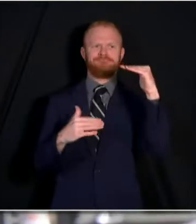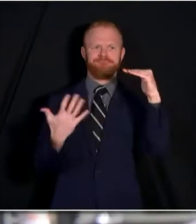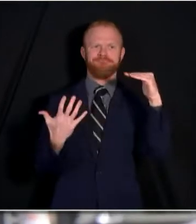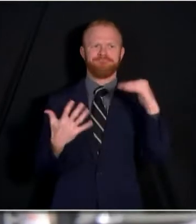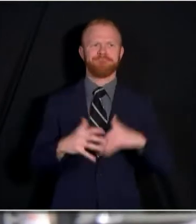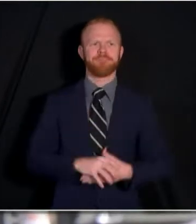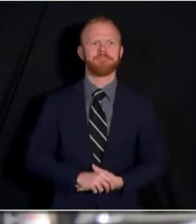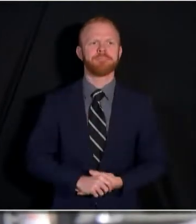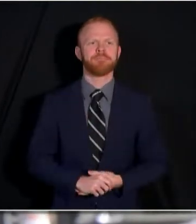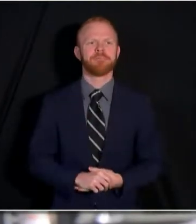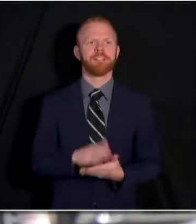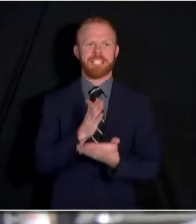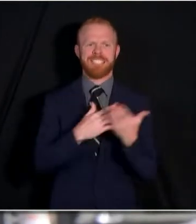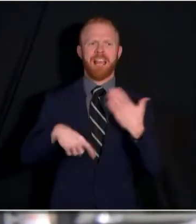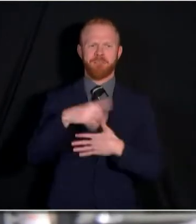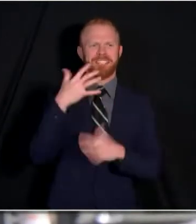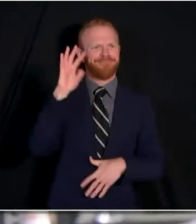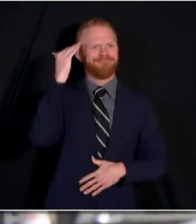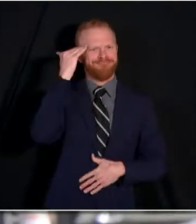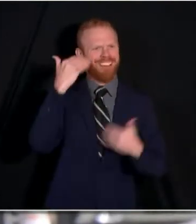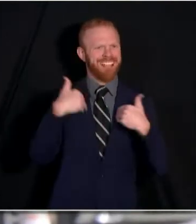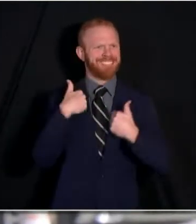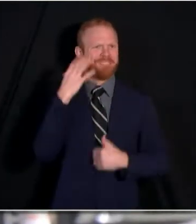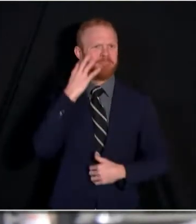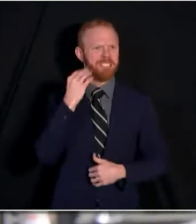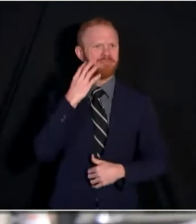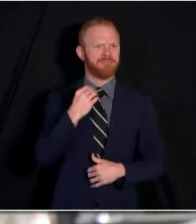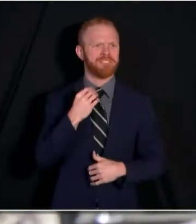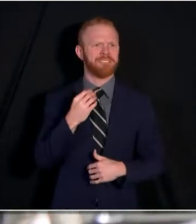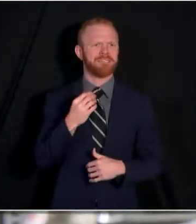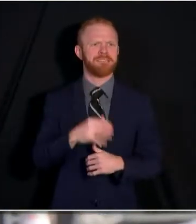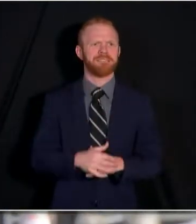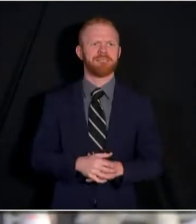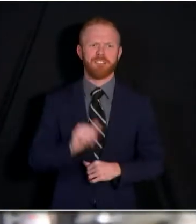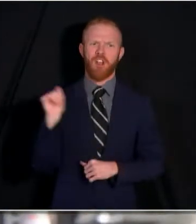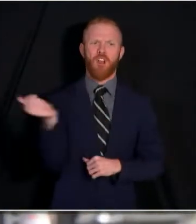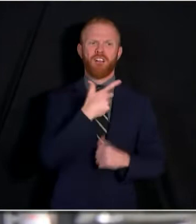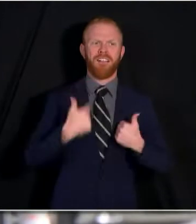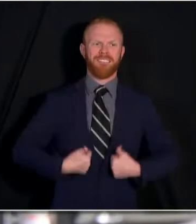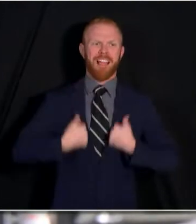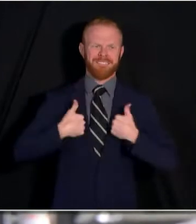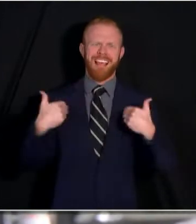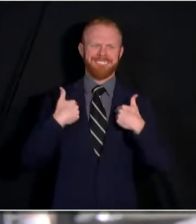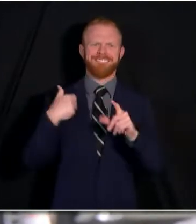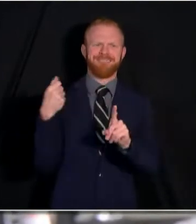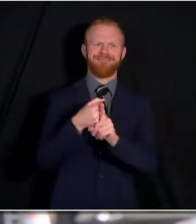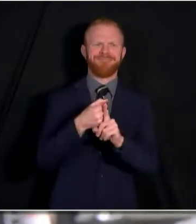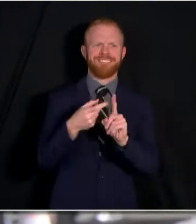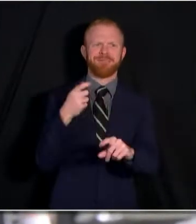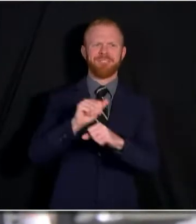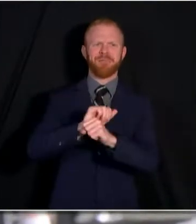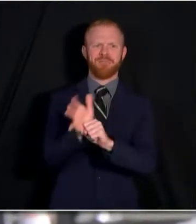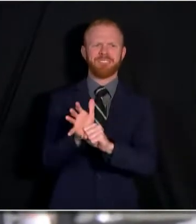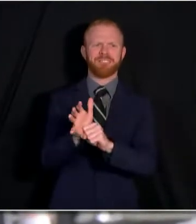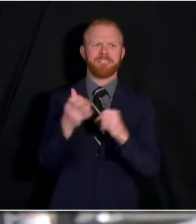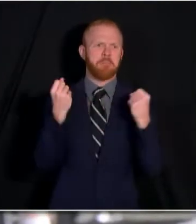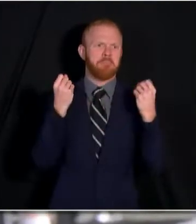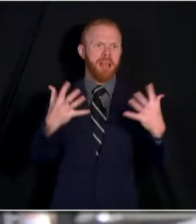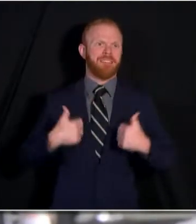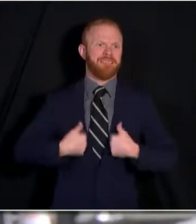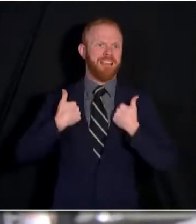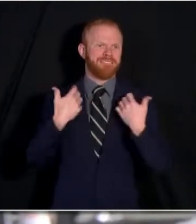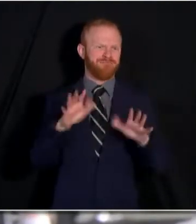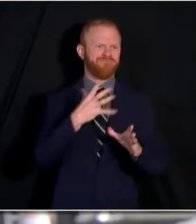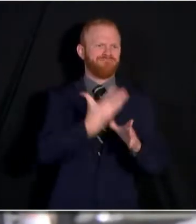have personally lived. Everyone's life has been impacted by this virus. Too many lives have been lost There isn't a